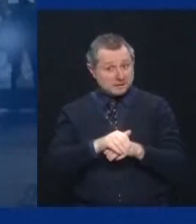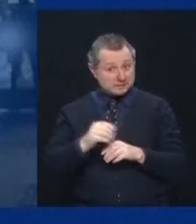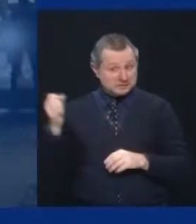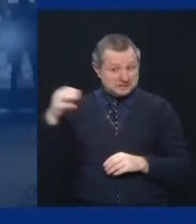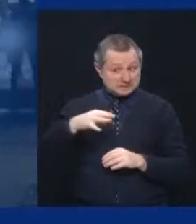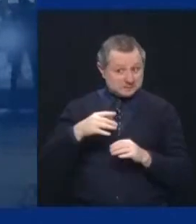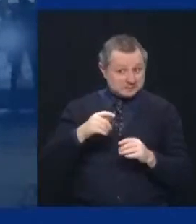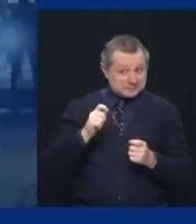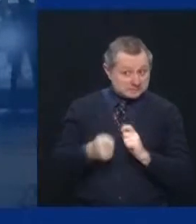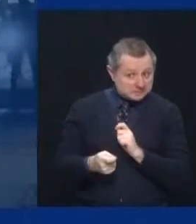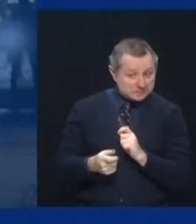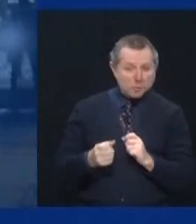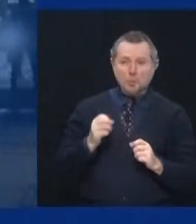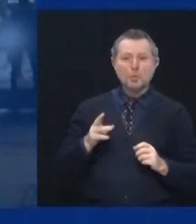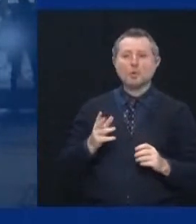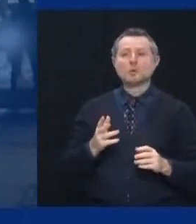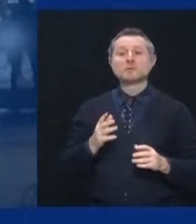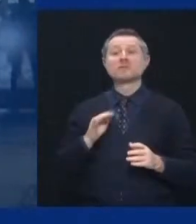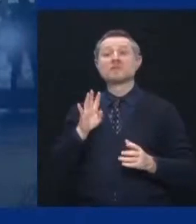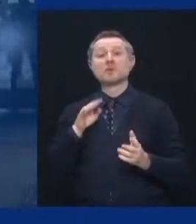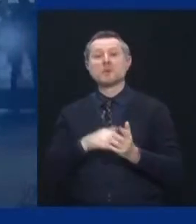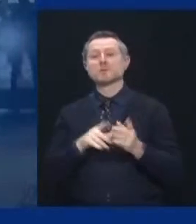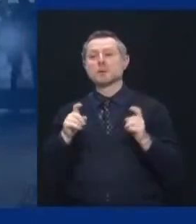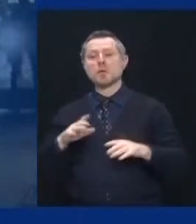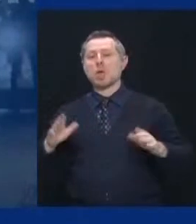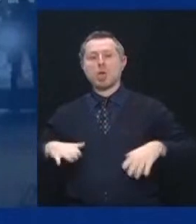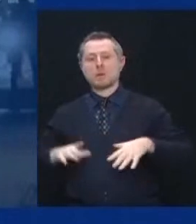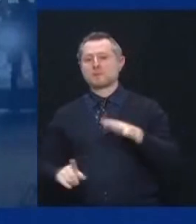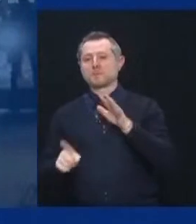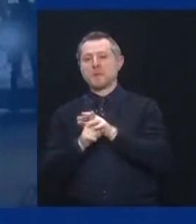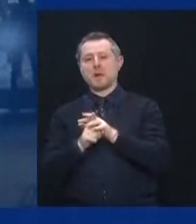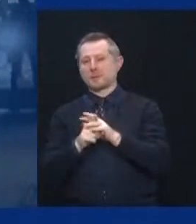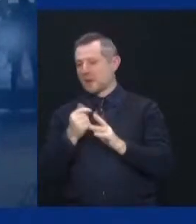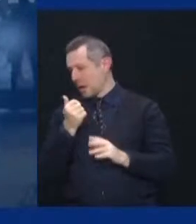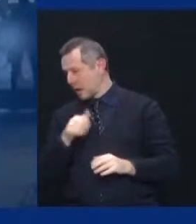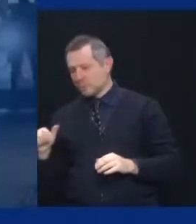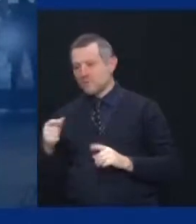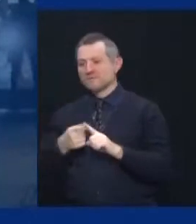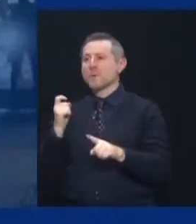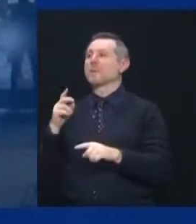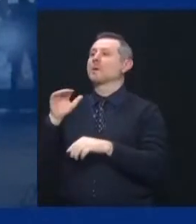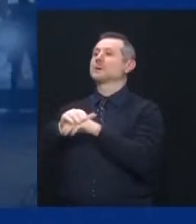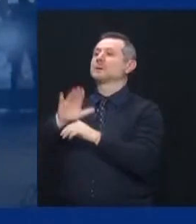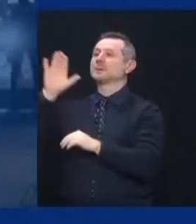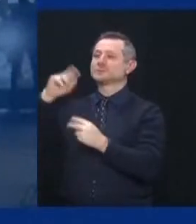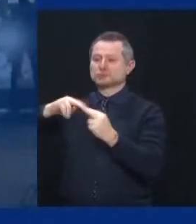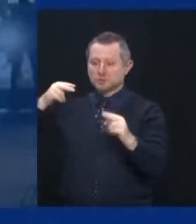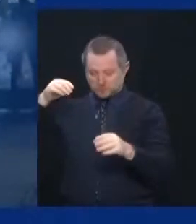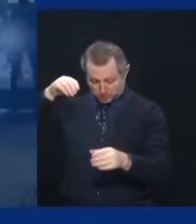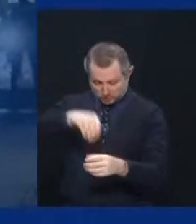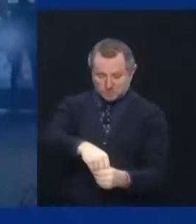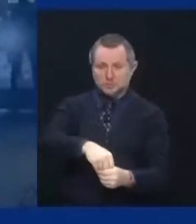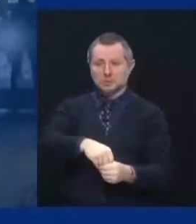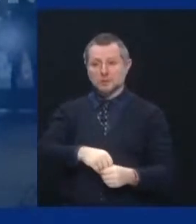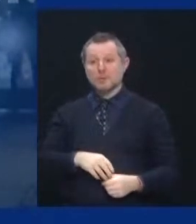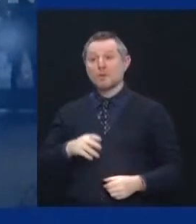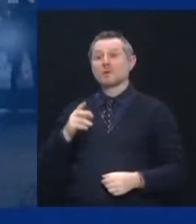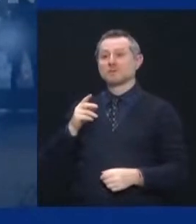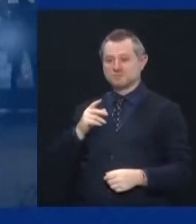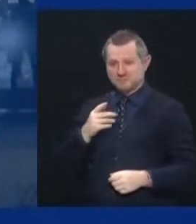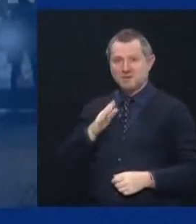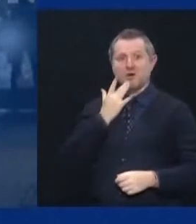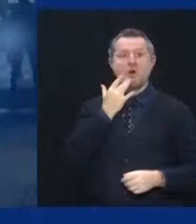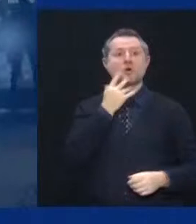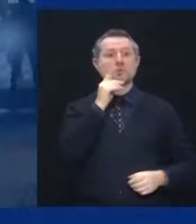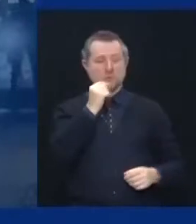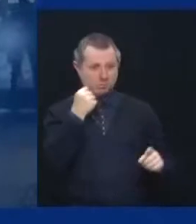but over the 4,000 tests, we have not found the UK strain in the state of New York. Colorado, according to the CDC,